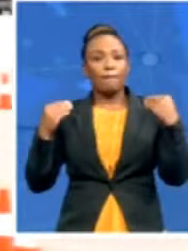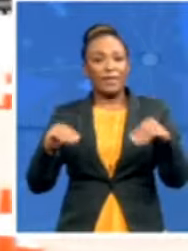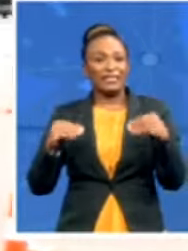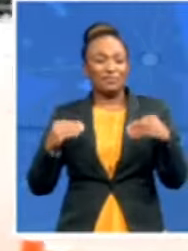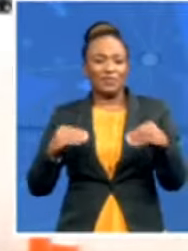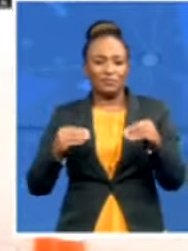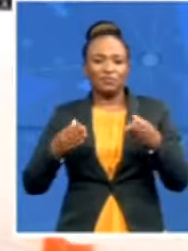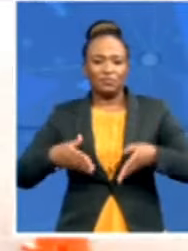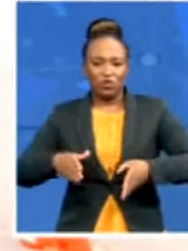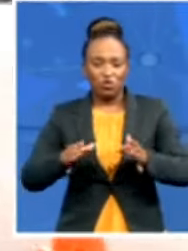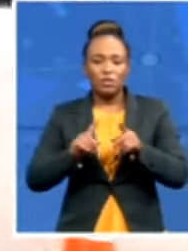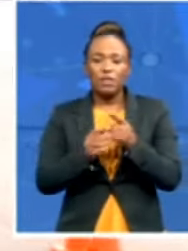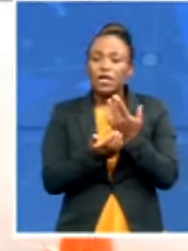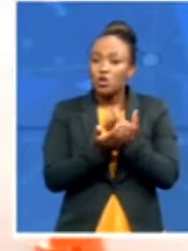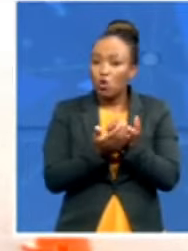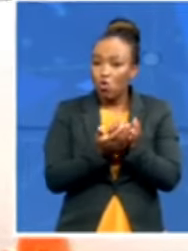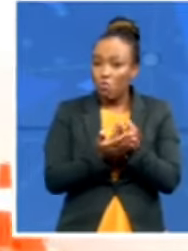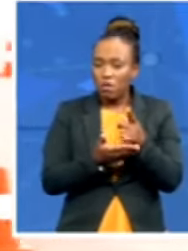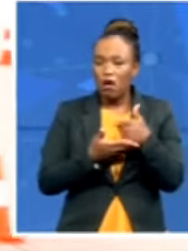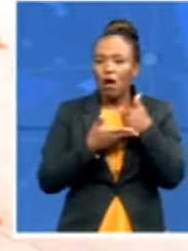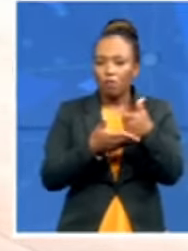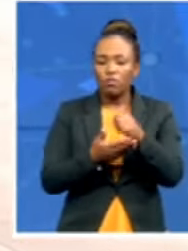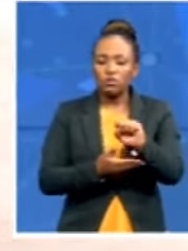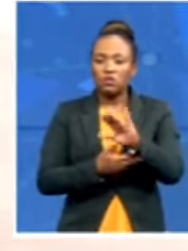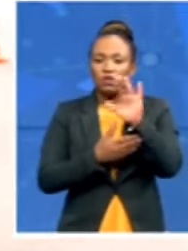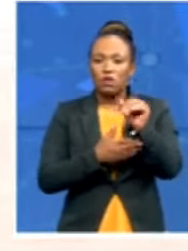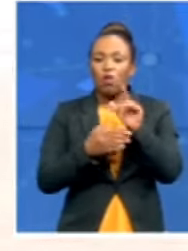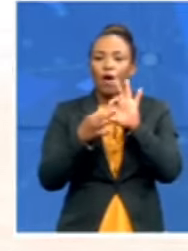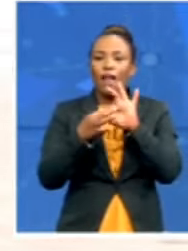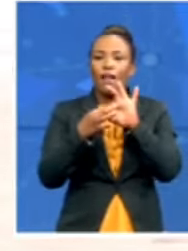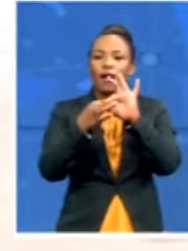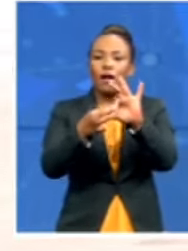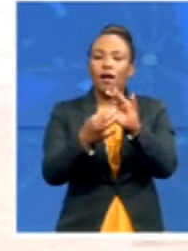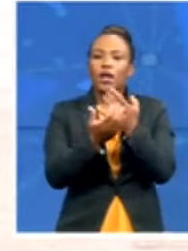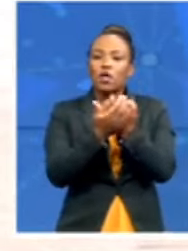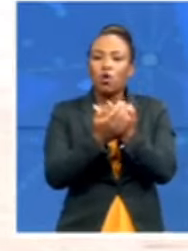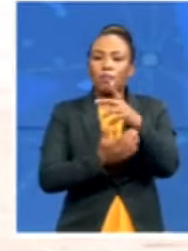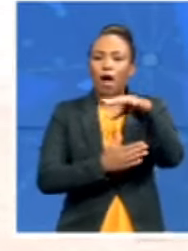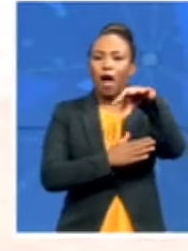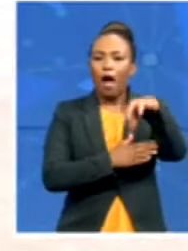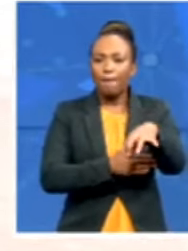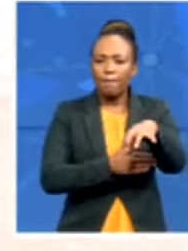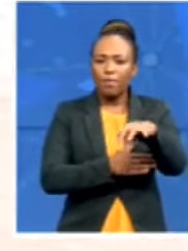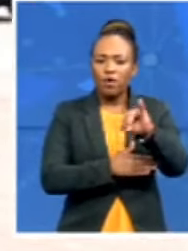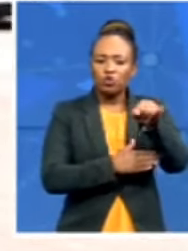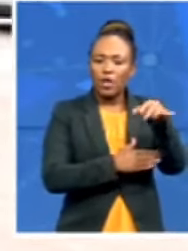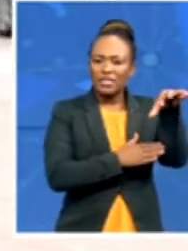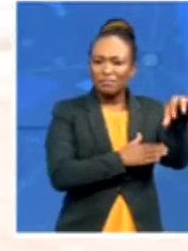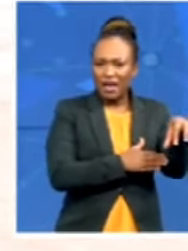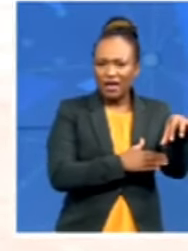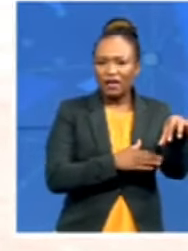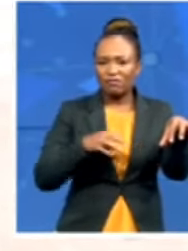the South Africa, as it's connecting two economic hubs of the country, being Johannesburg as well as Durban. As